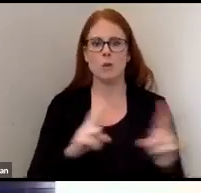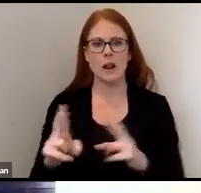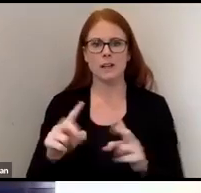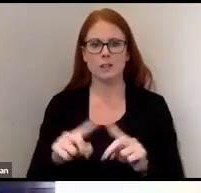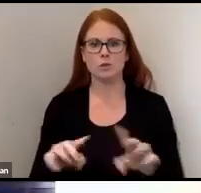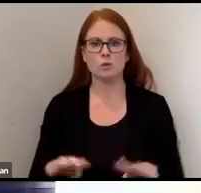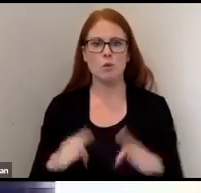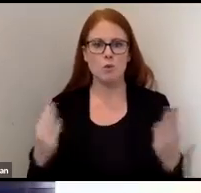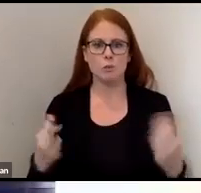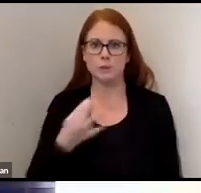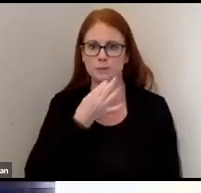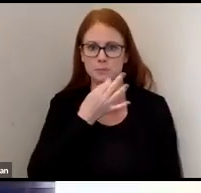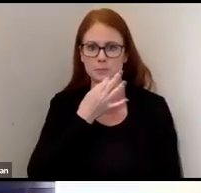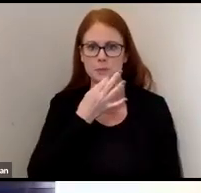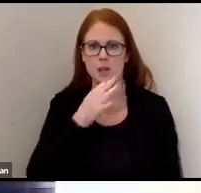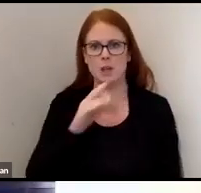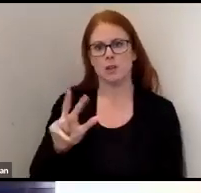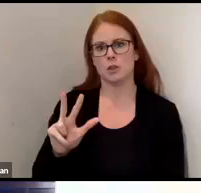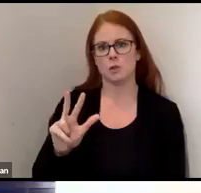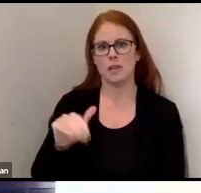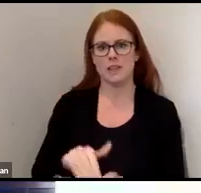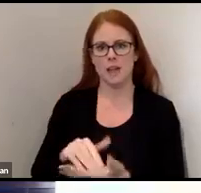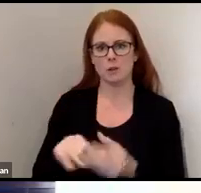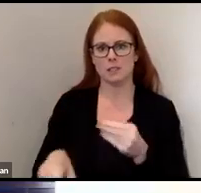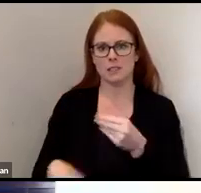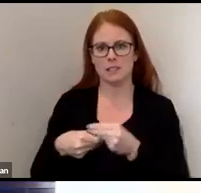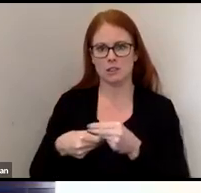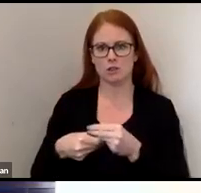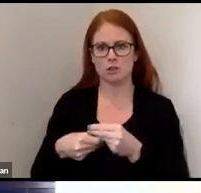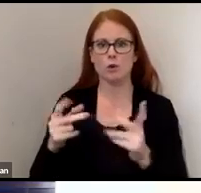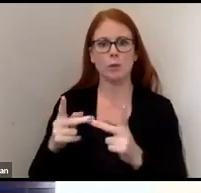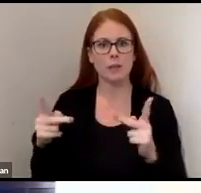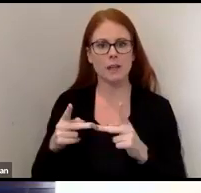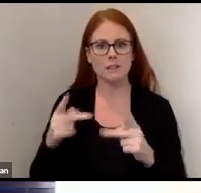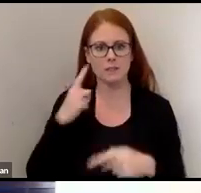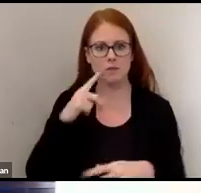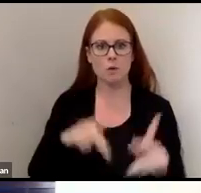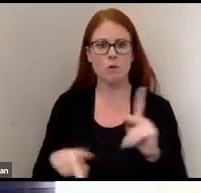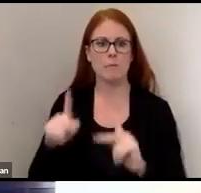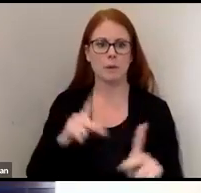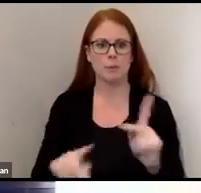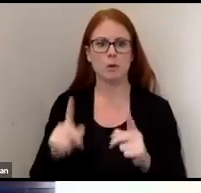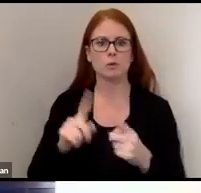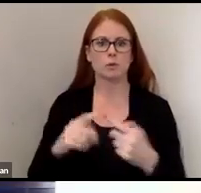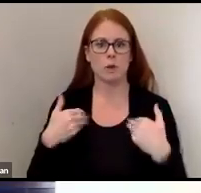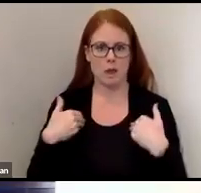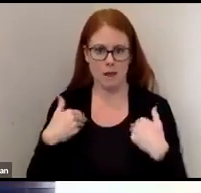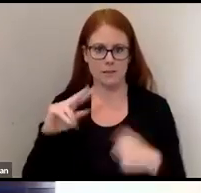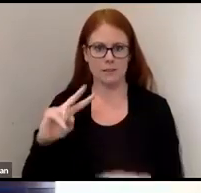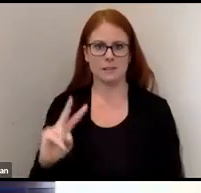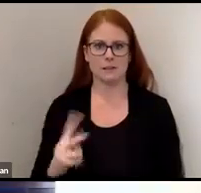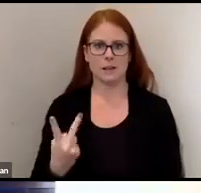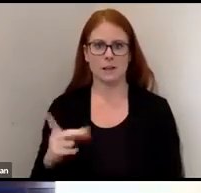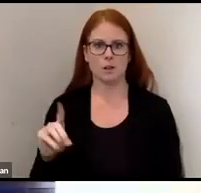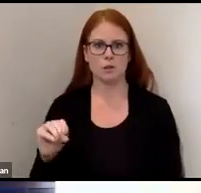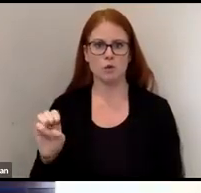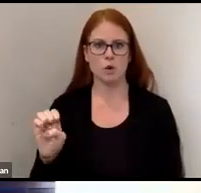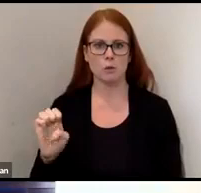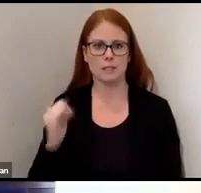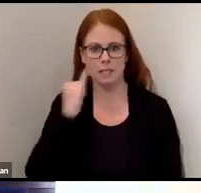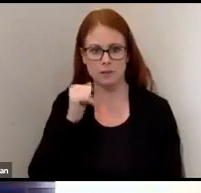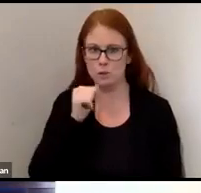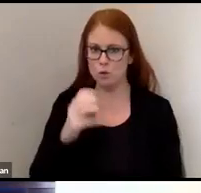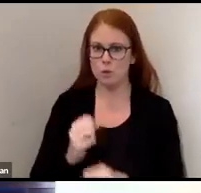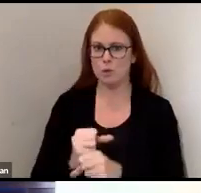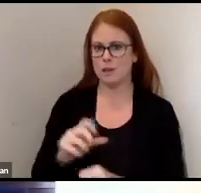about 3,000 additional spots for people to get their second dose. If you don't get your second